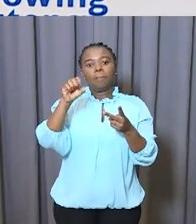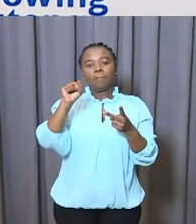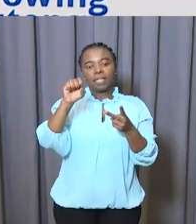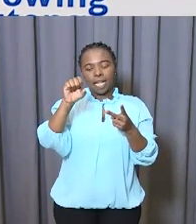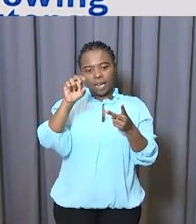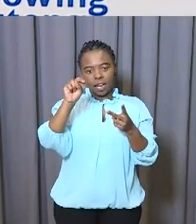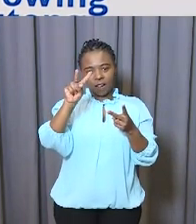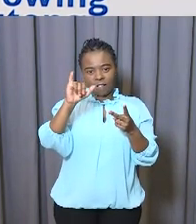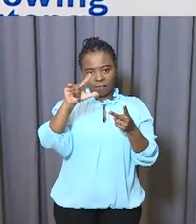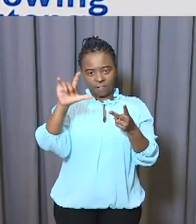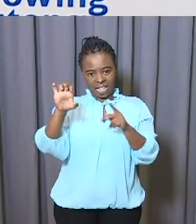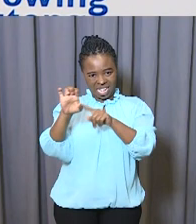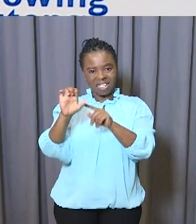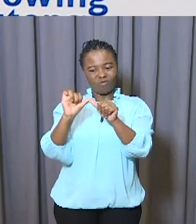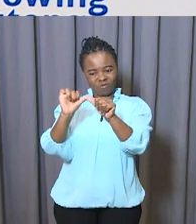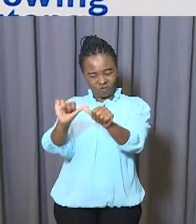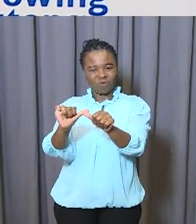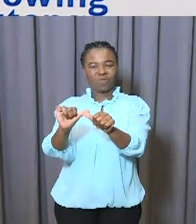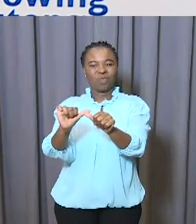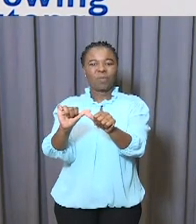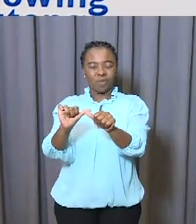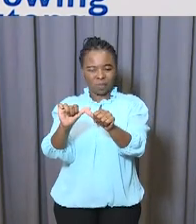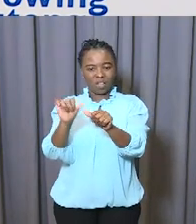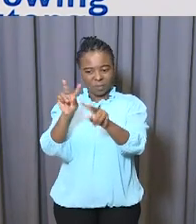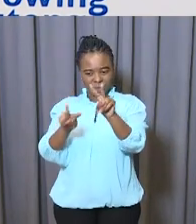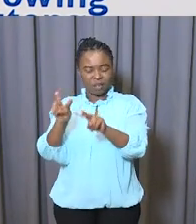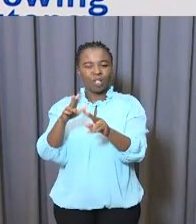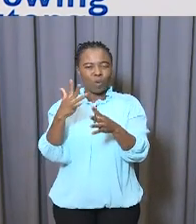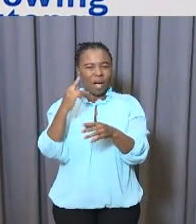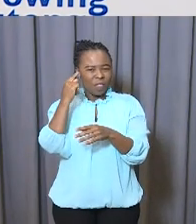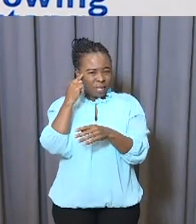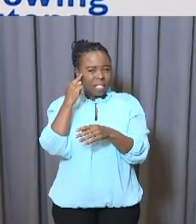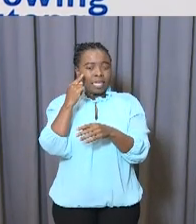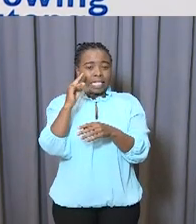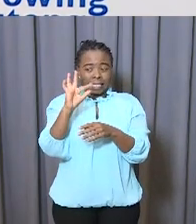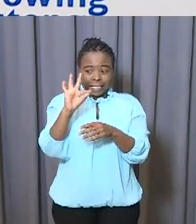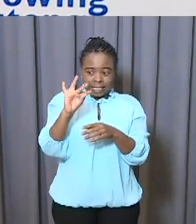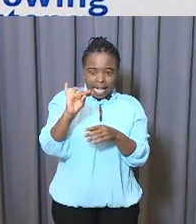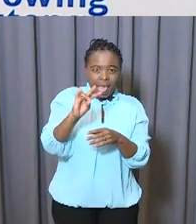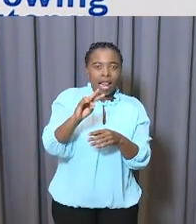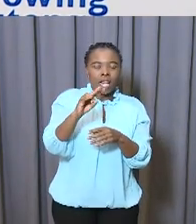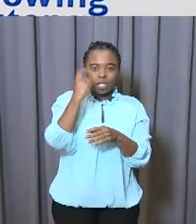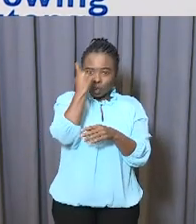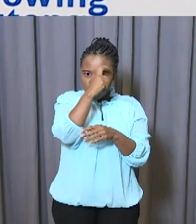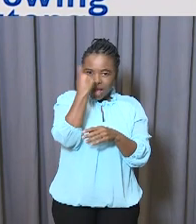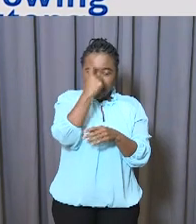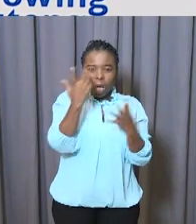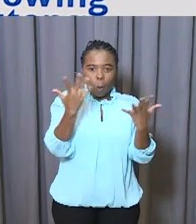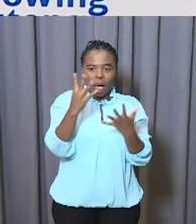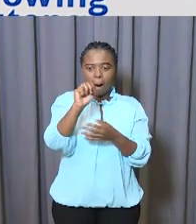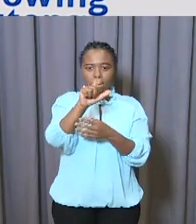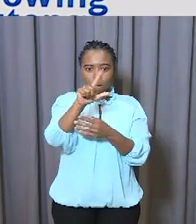will remain. You know, we are going to continuously have daily screening and testing in our shopping malls and